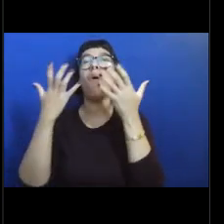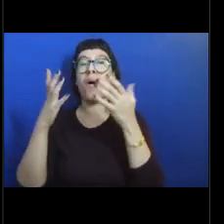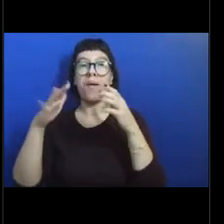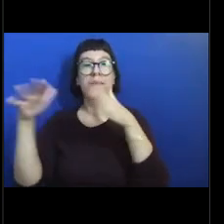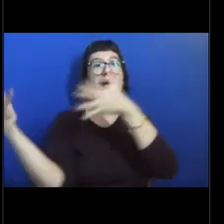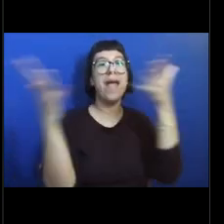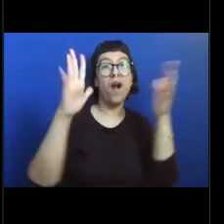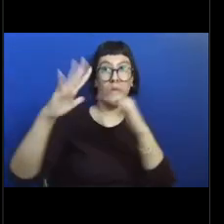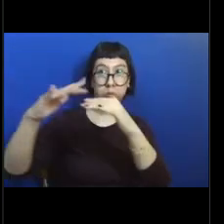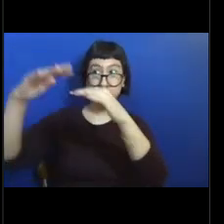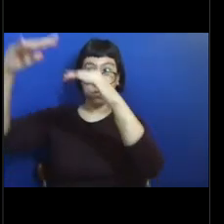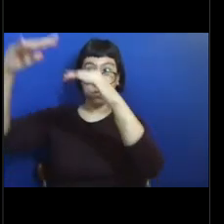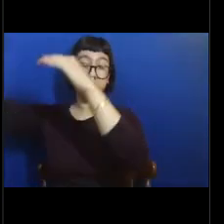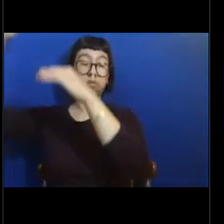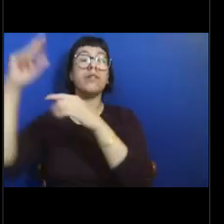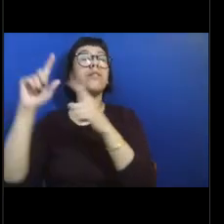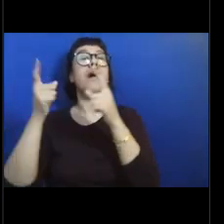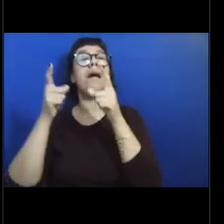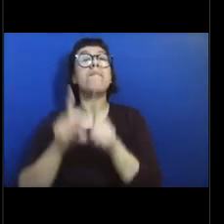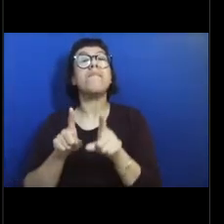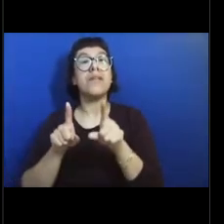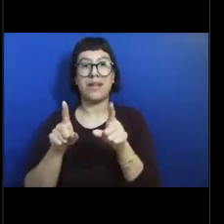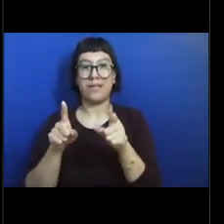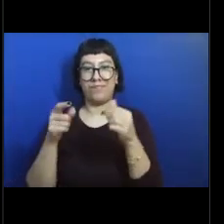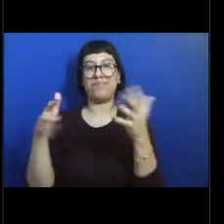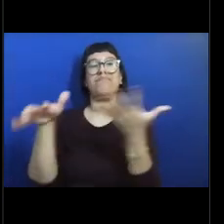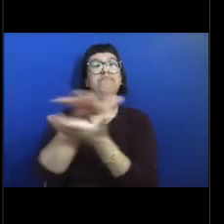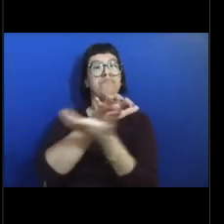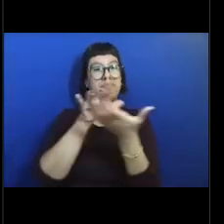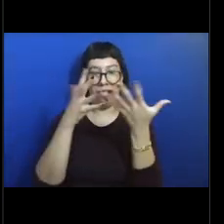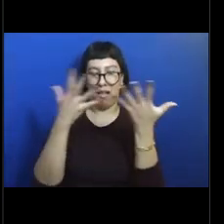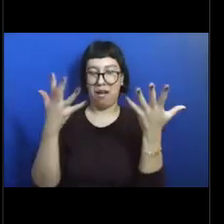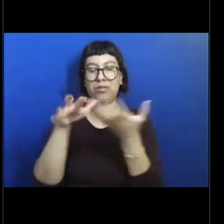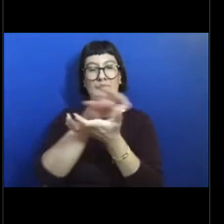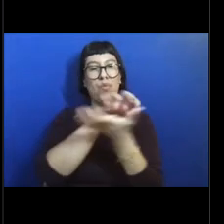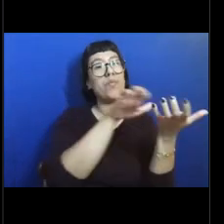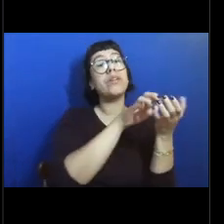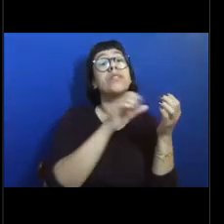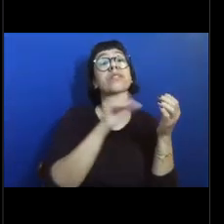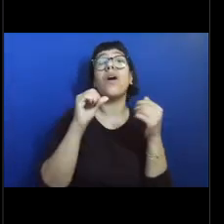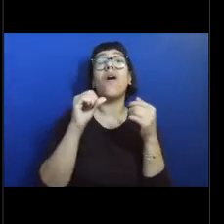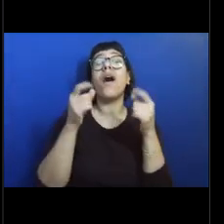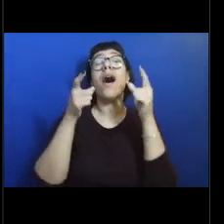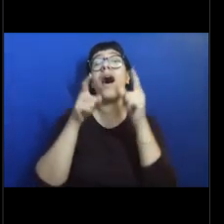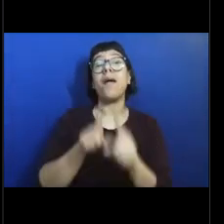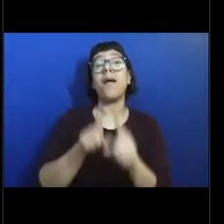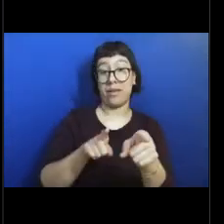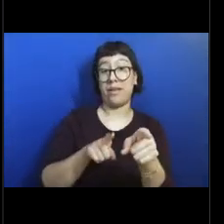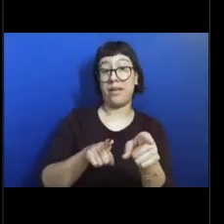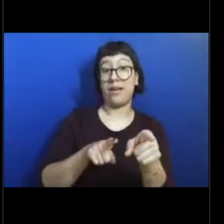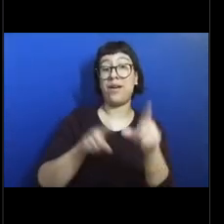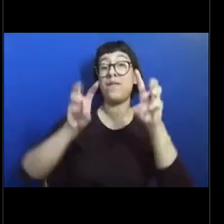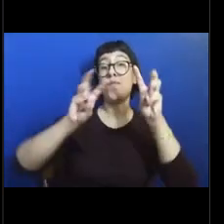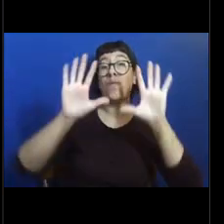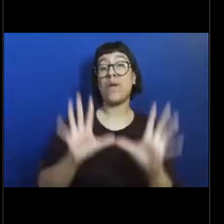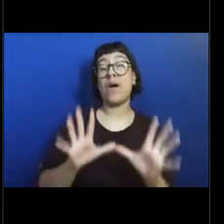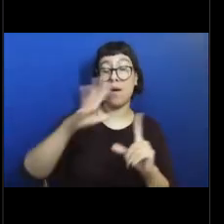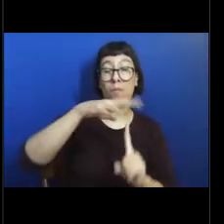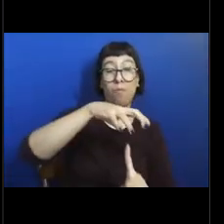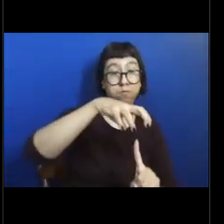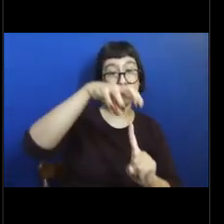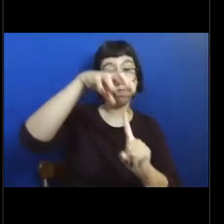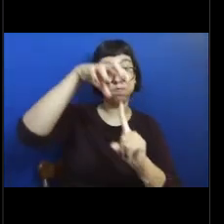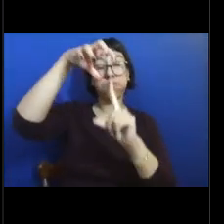thunderstorms. But what's important about the weather balloons is we launch weather balloons on either side of the front. So some of the weather balloons go up in the cold